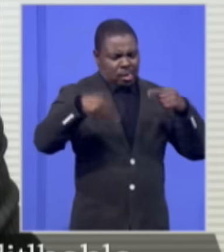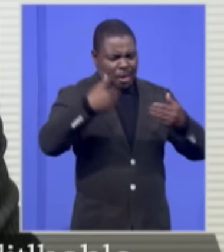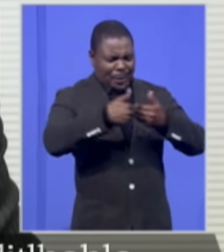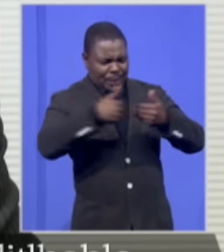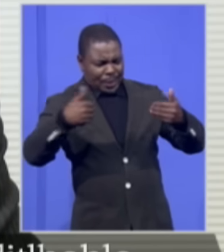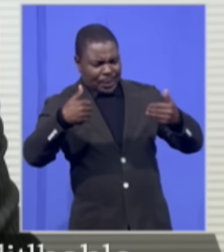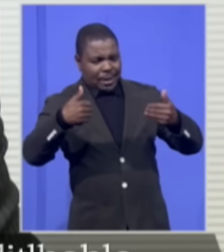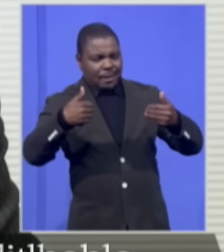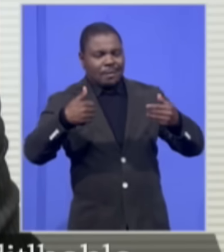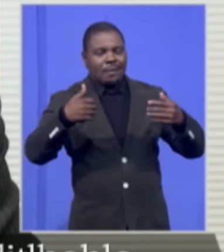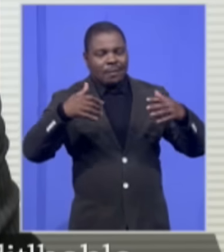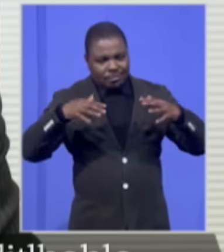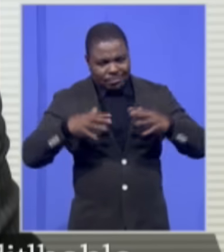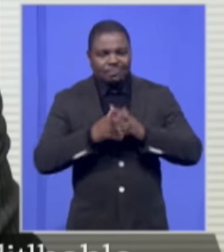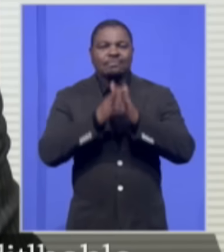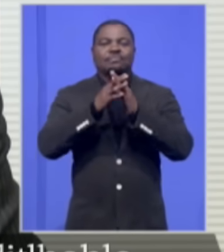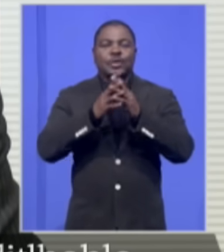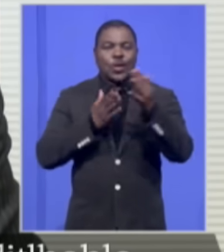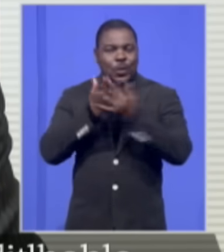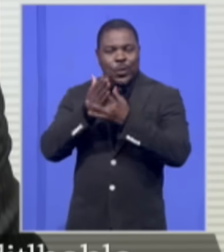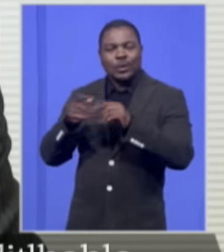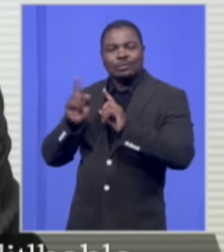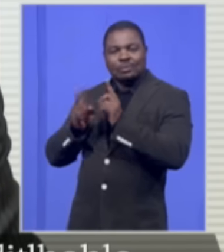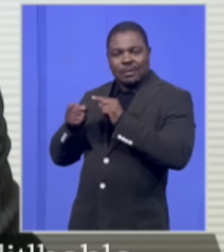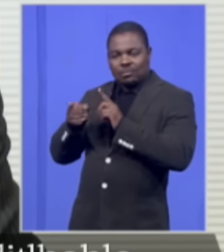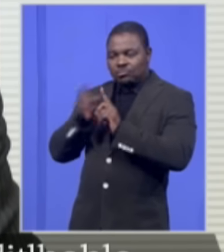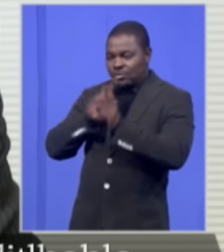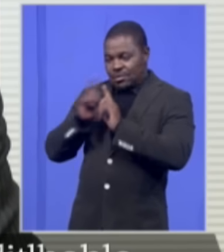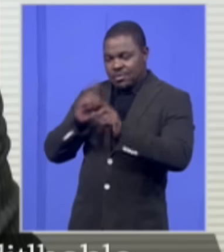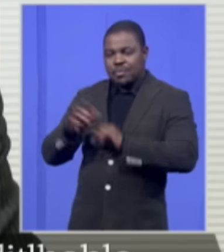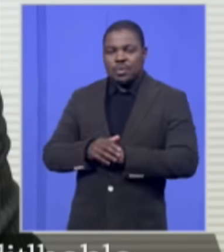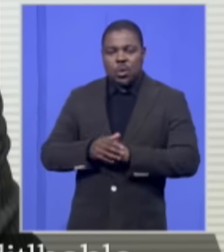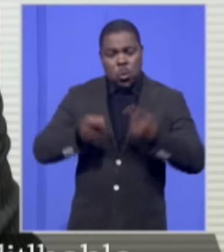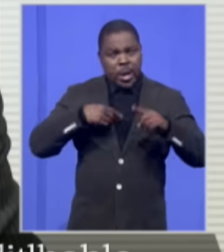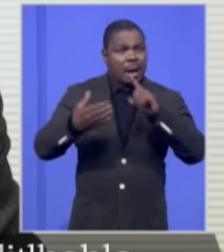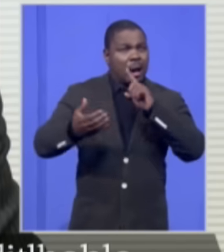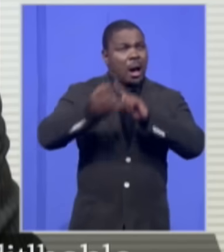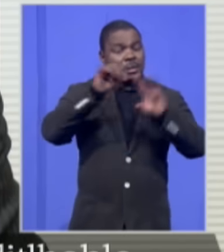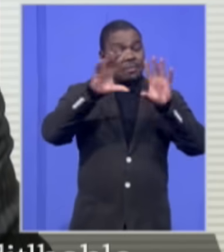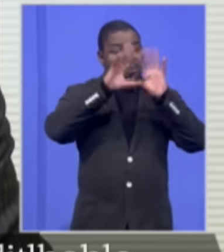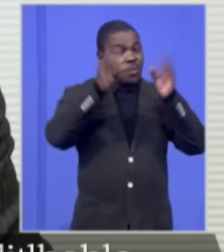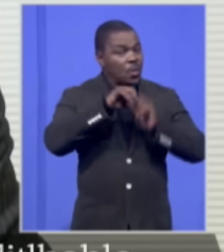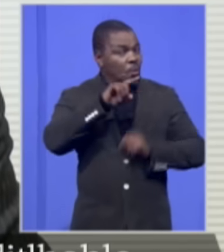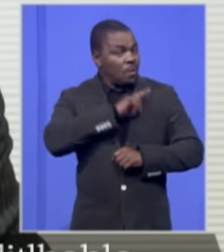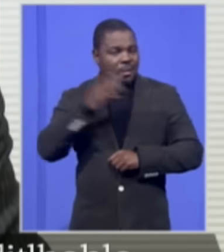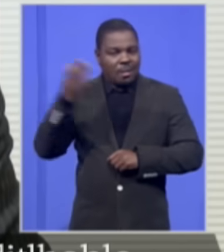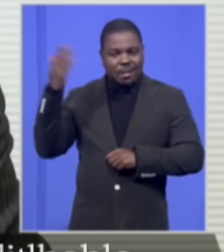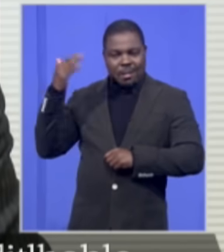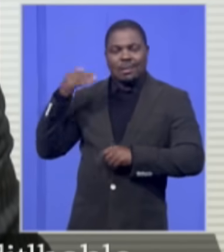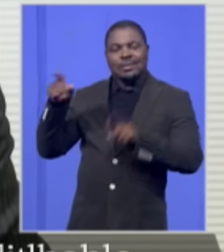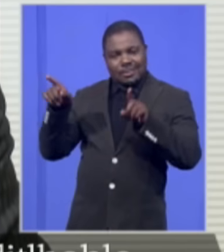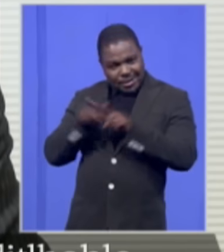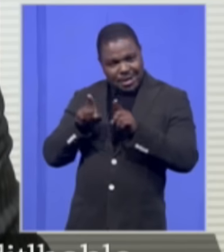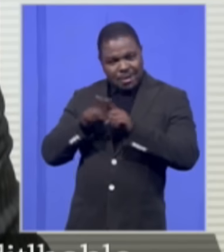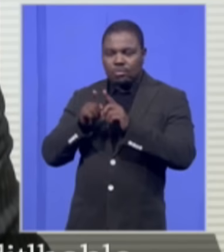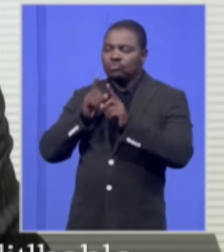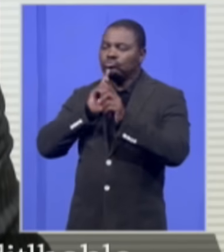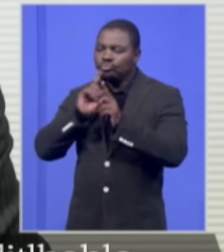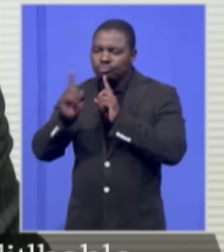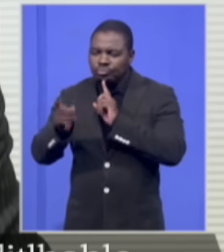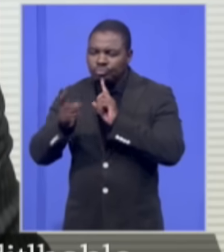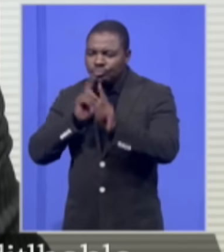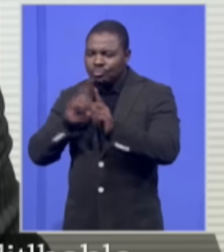and division. We achieved all this because we came together in dialogue to discuss